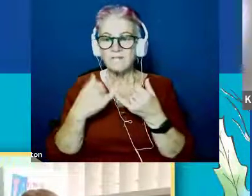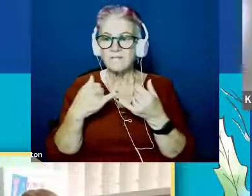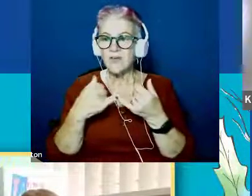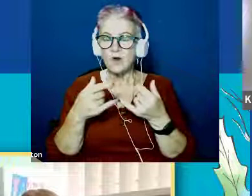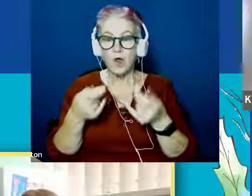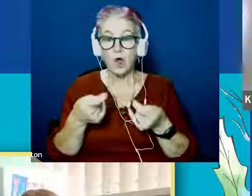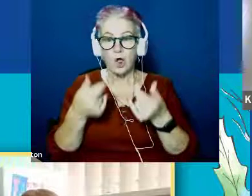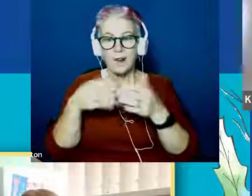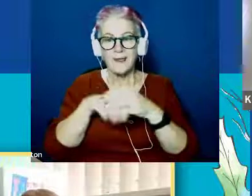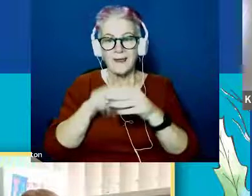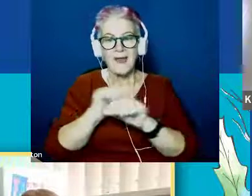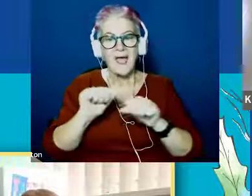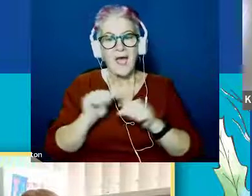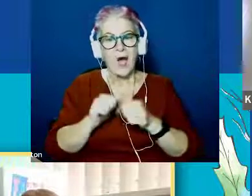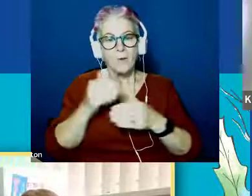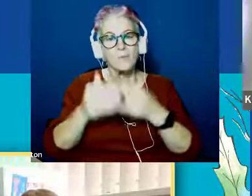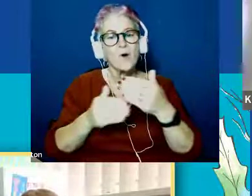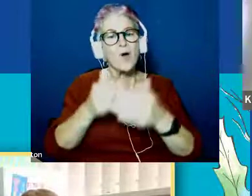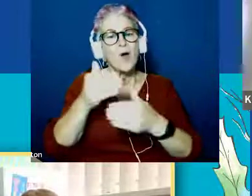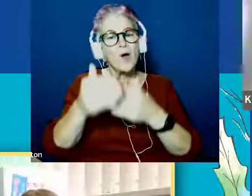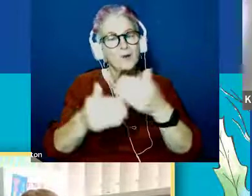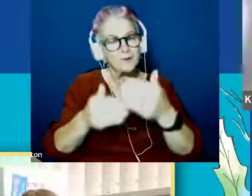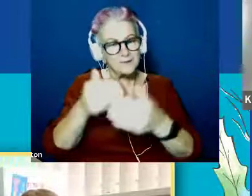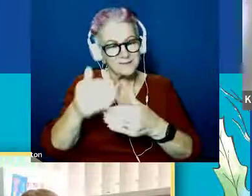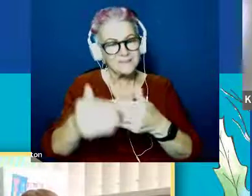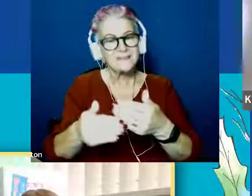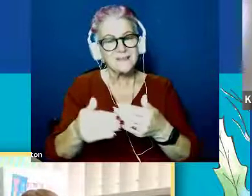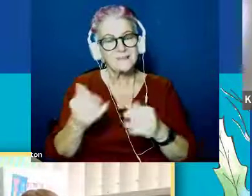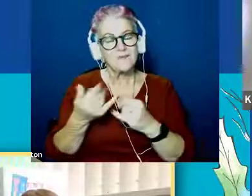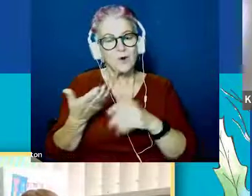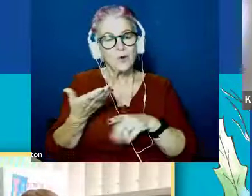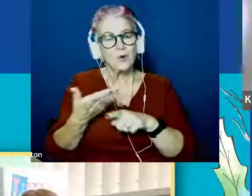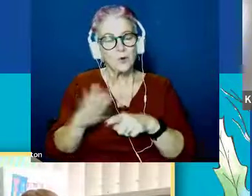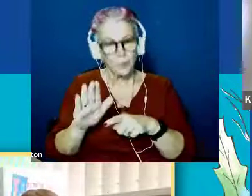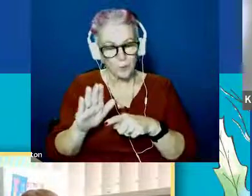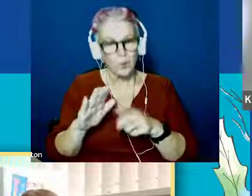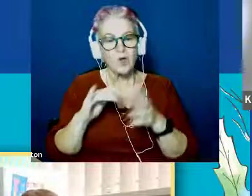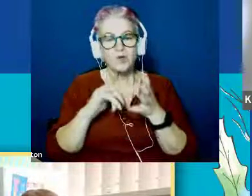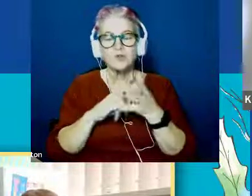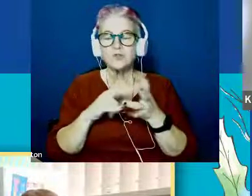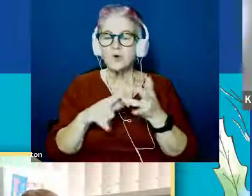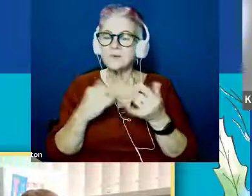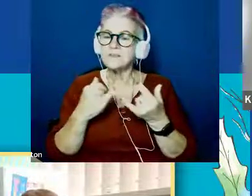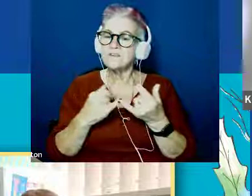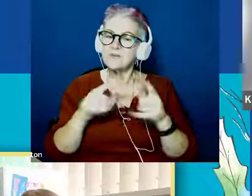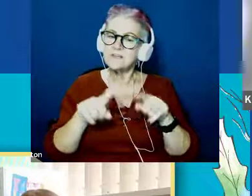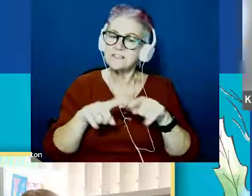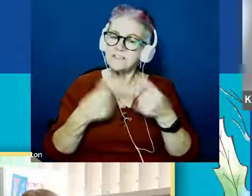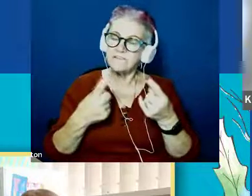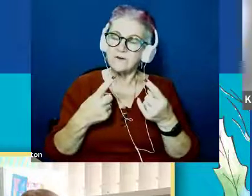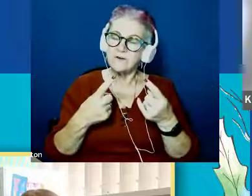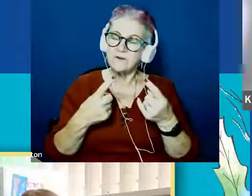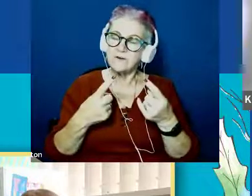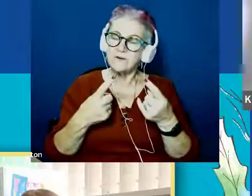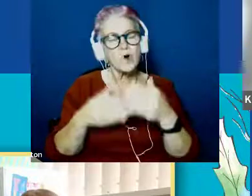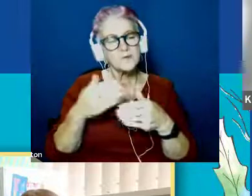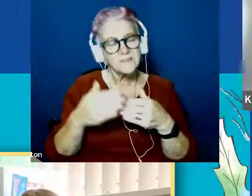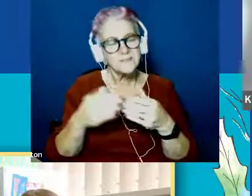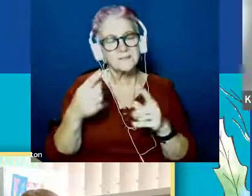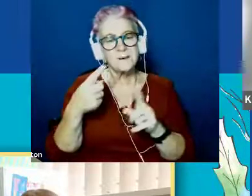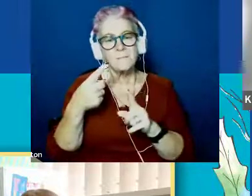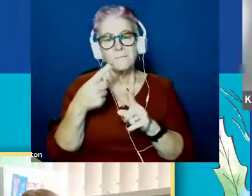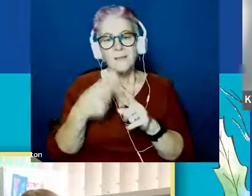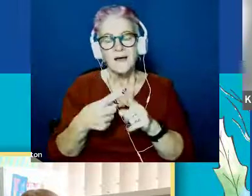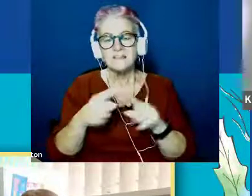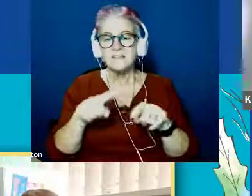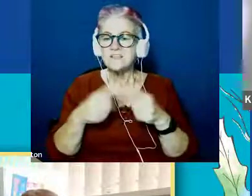our process with making these. So it's a very different process, I suppose, and very different